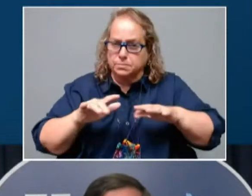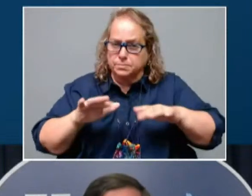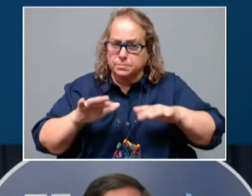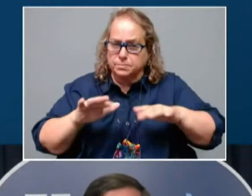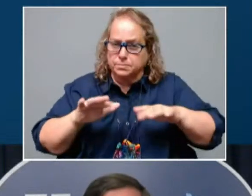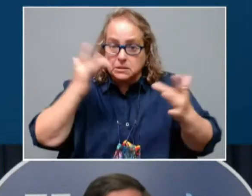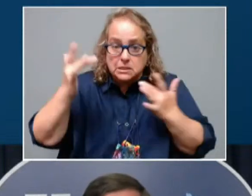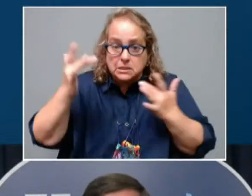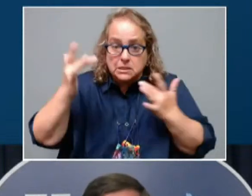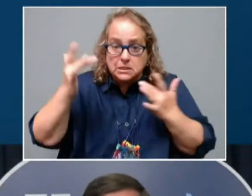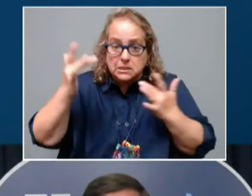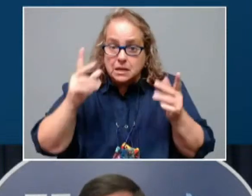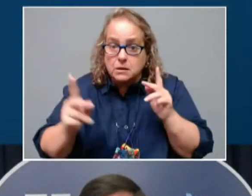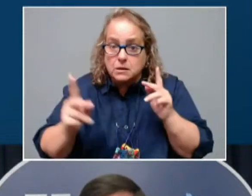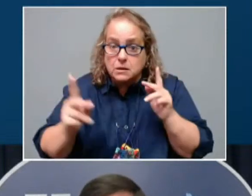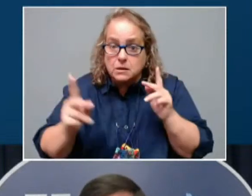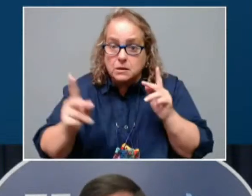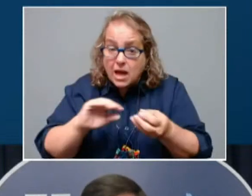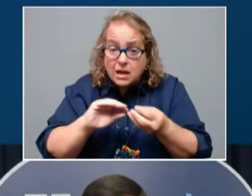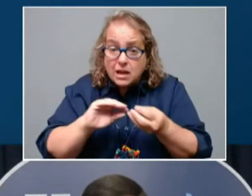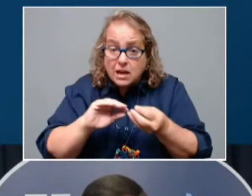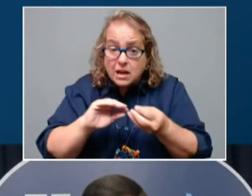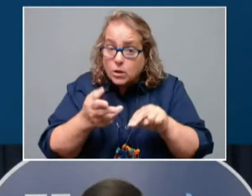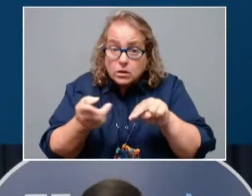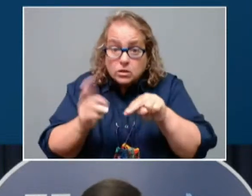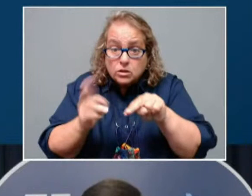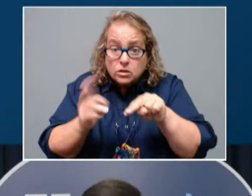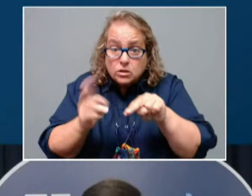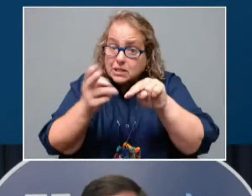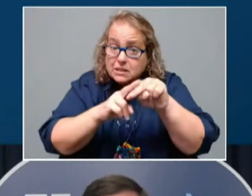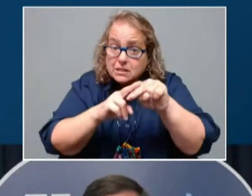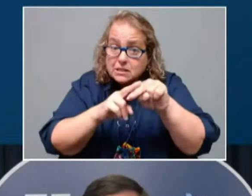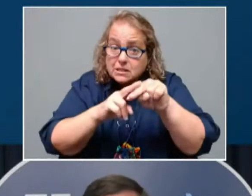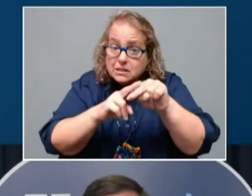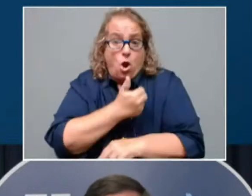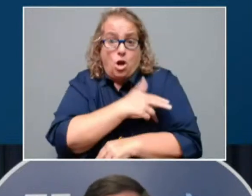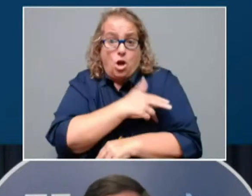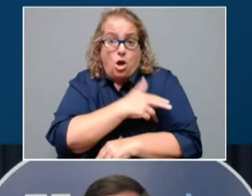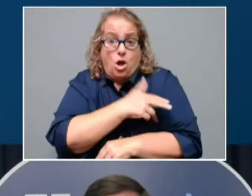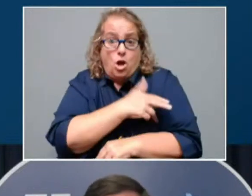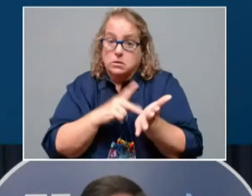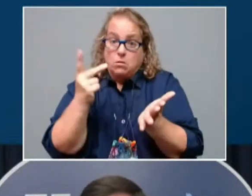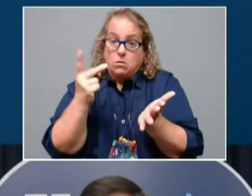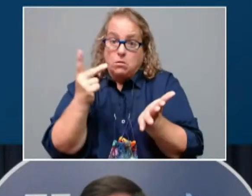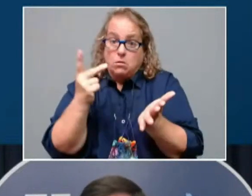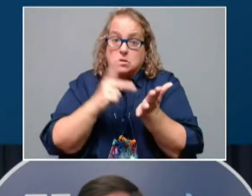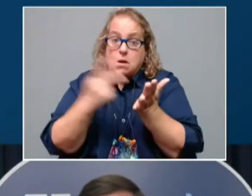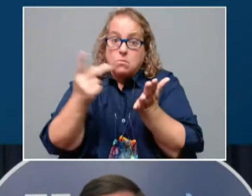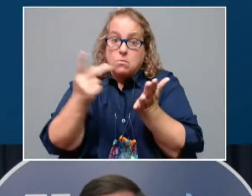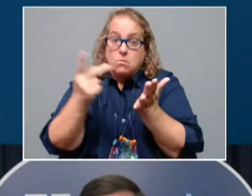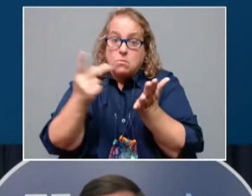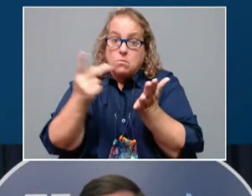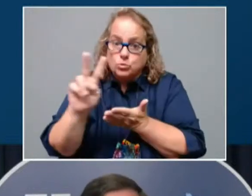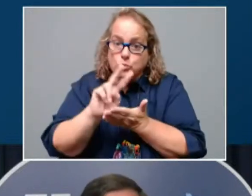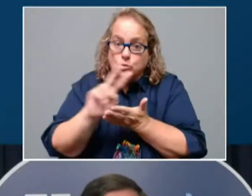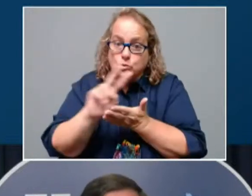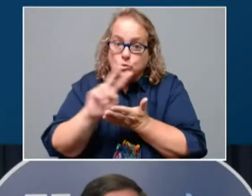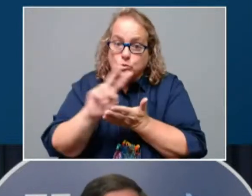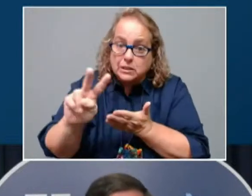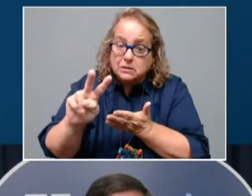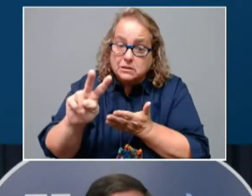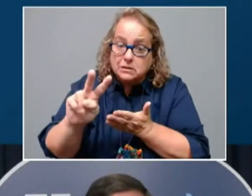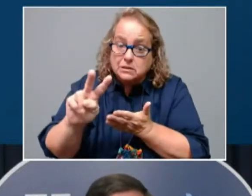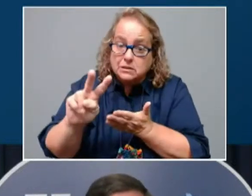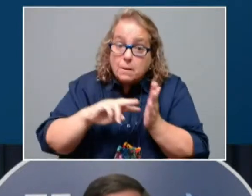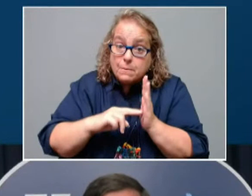only going to continue to increase. Our hospitalizations have been doubling just about every 2 weeks. And folks, that means we are getting